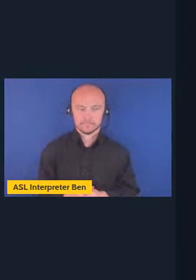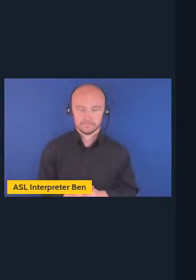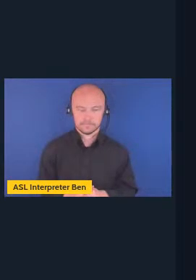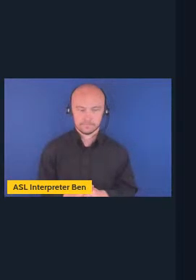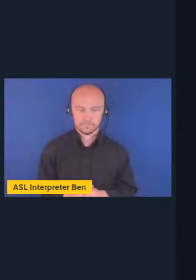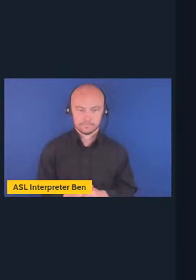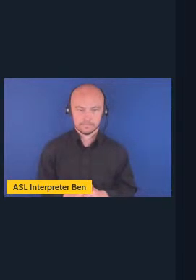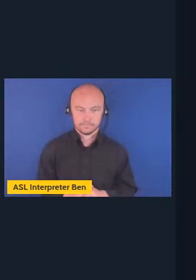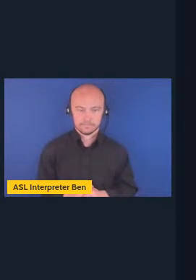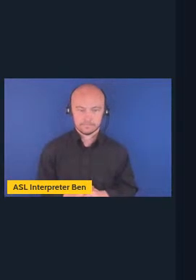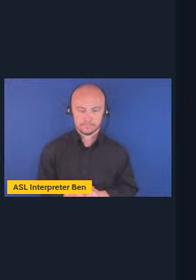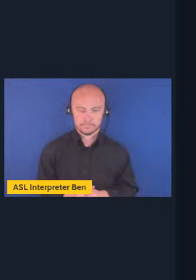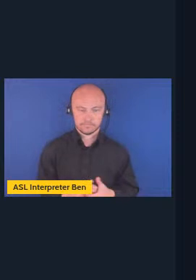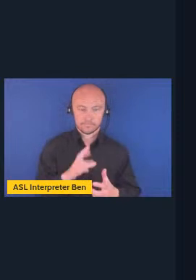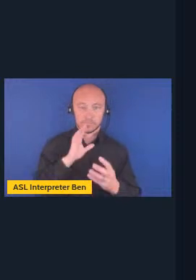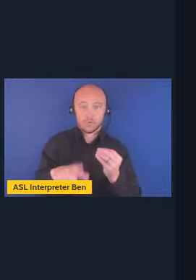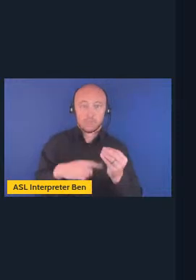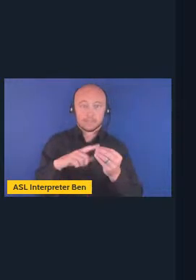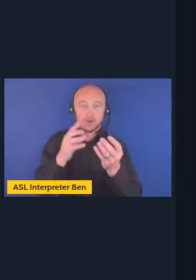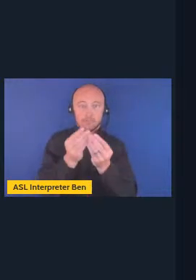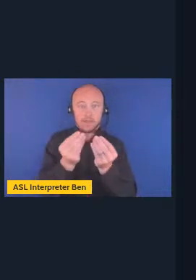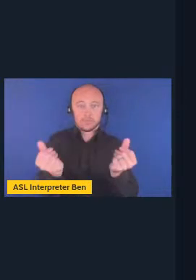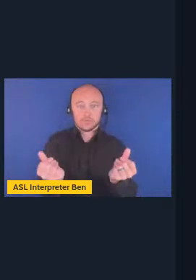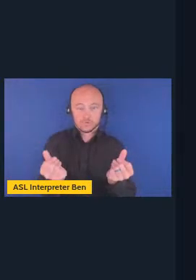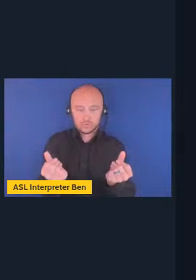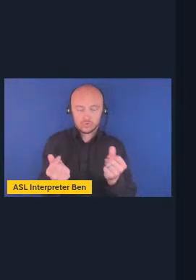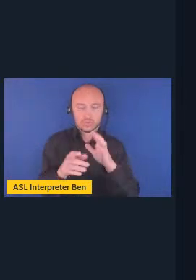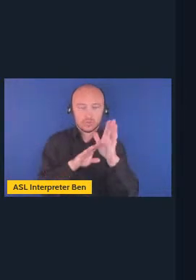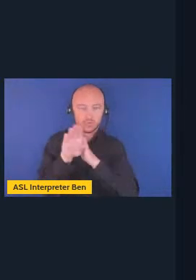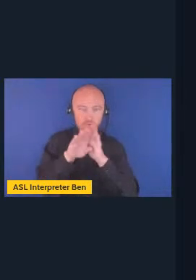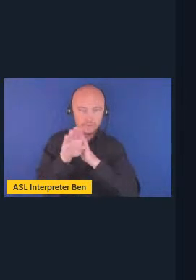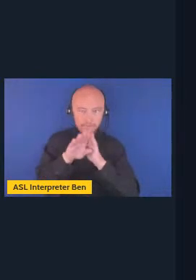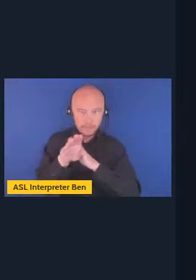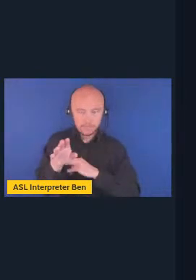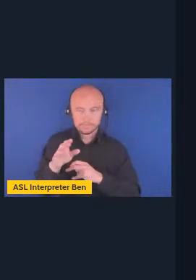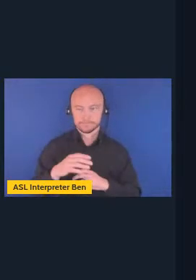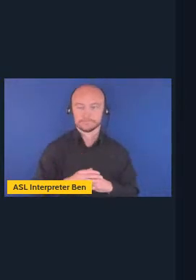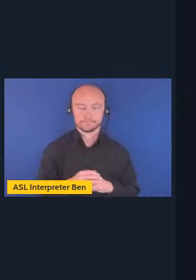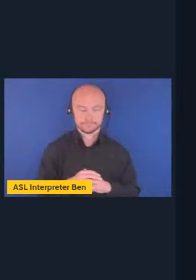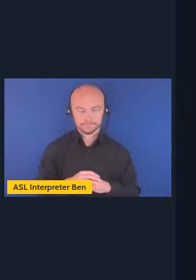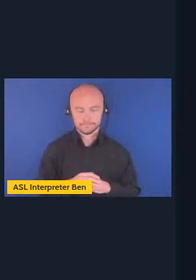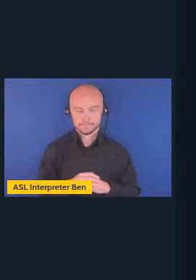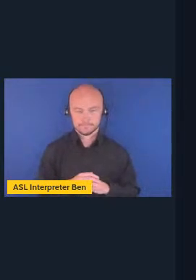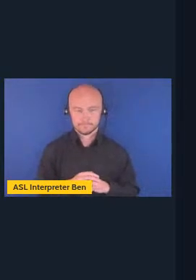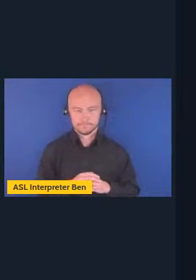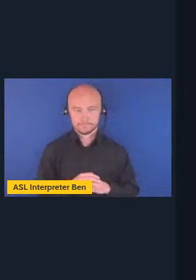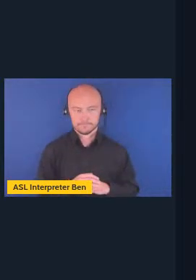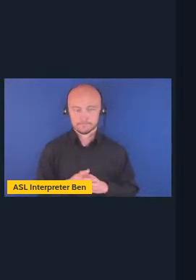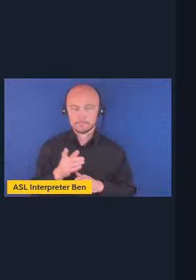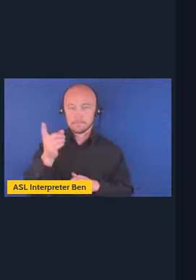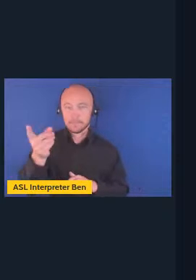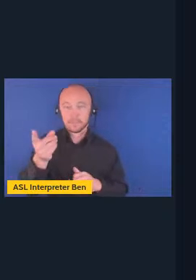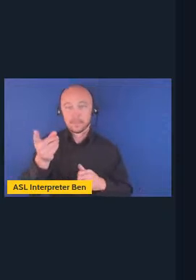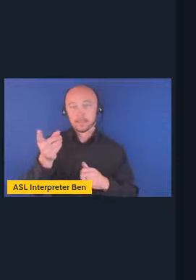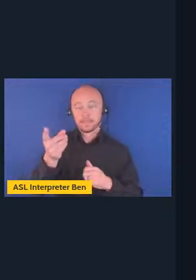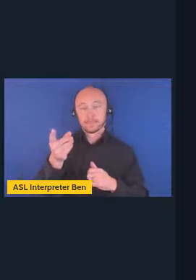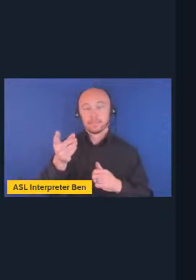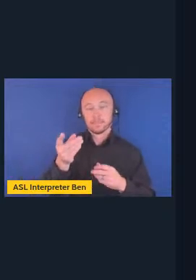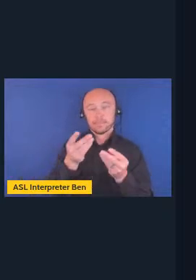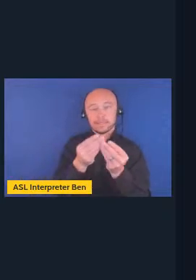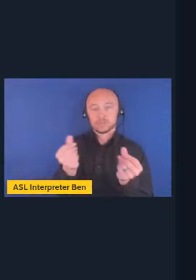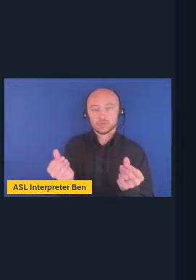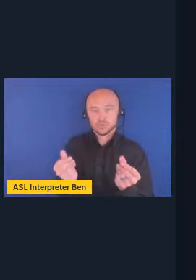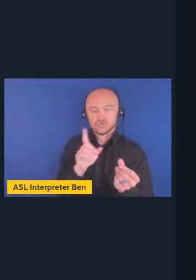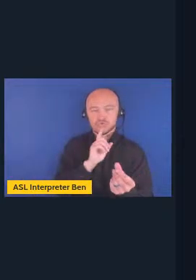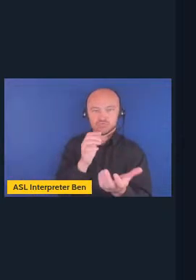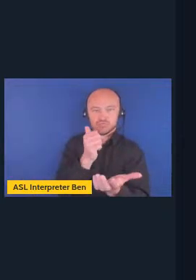Now let us talk about the solution which we developed to solve this problem. This solution is designed to